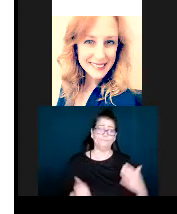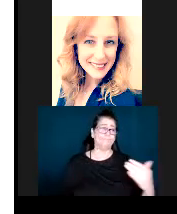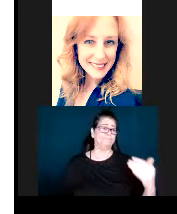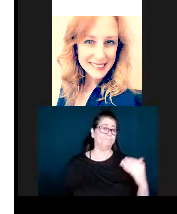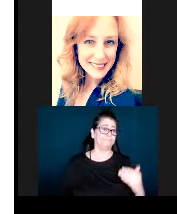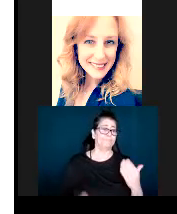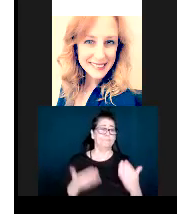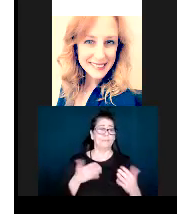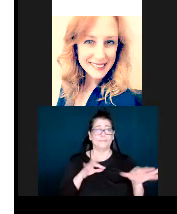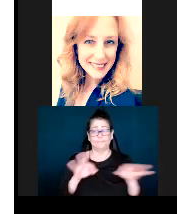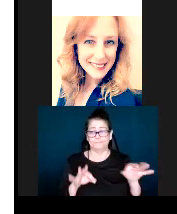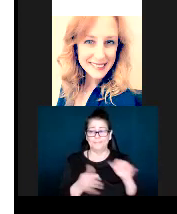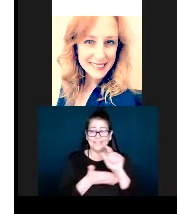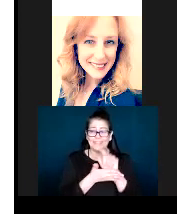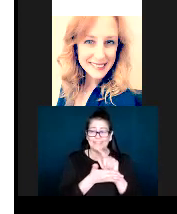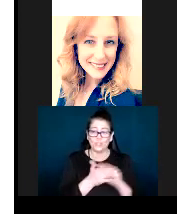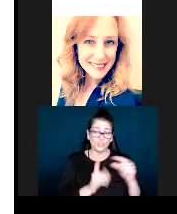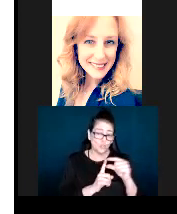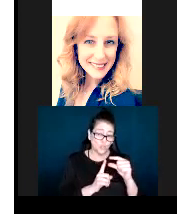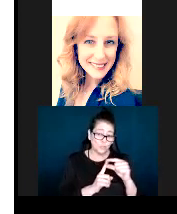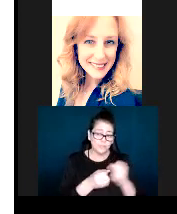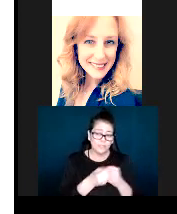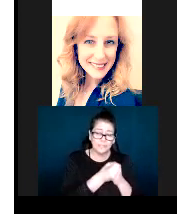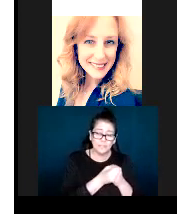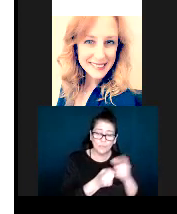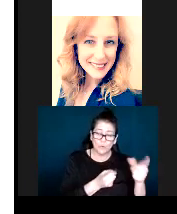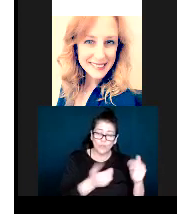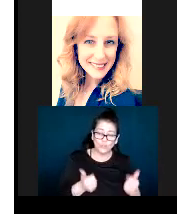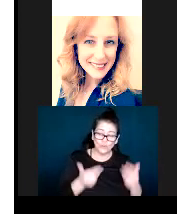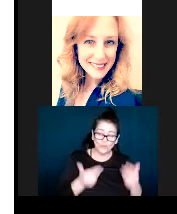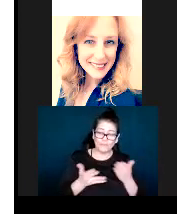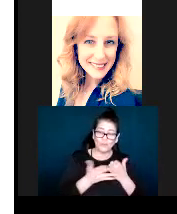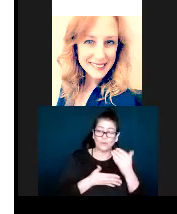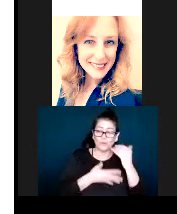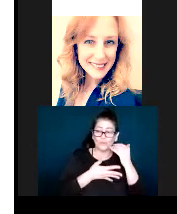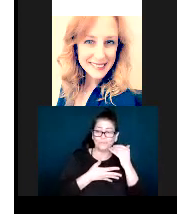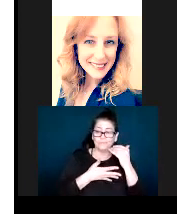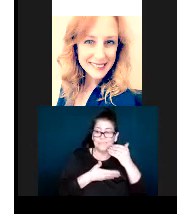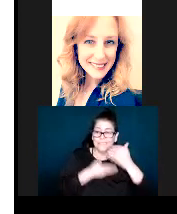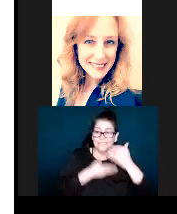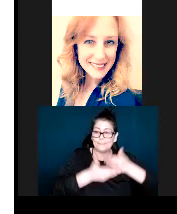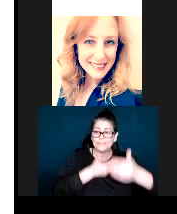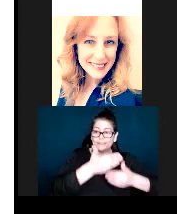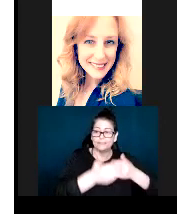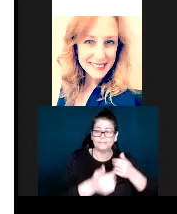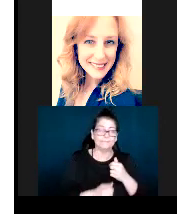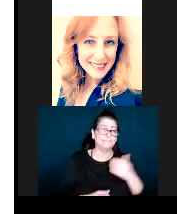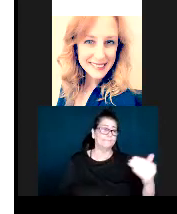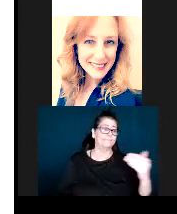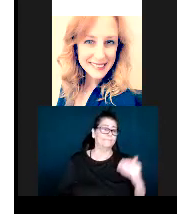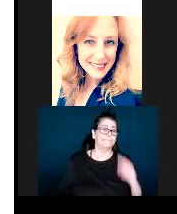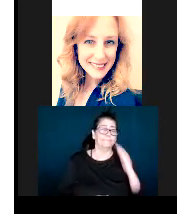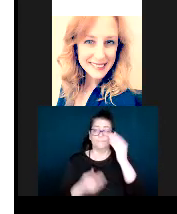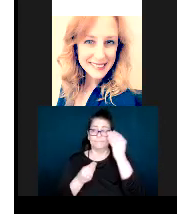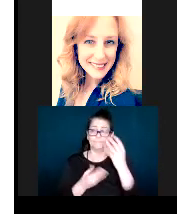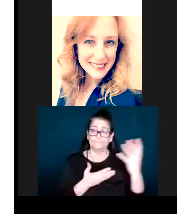may explain legal terms and support the survivor through steps of the legal process. You may provide survivors with